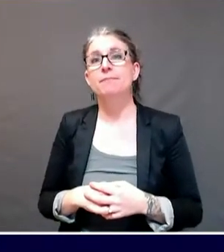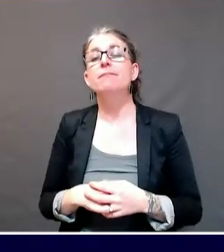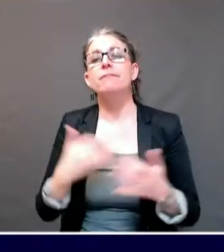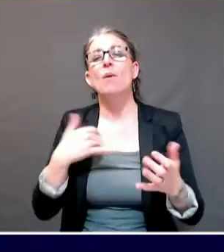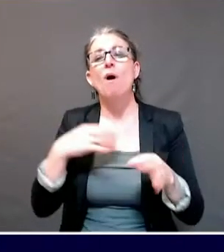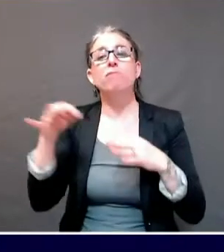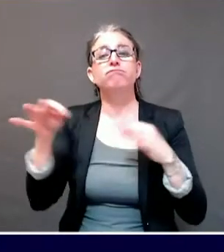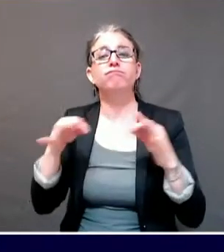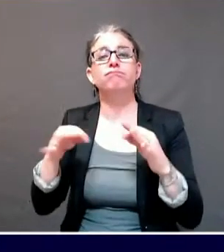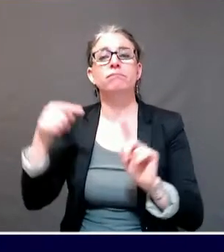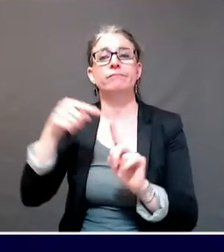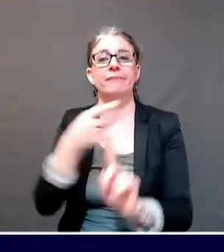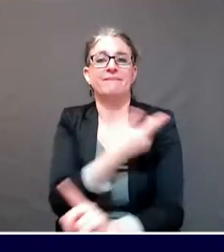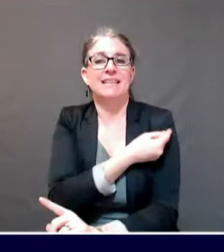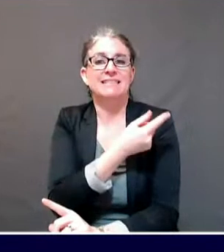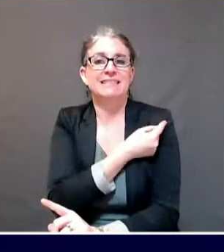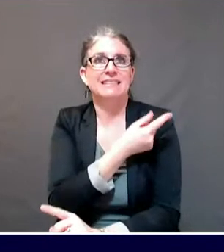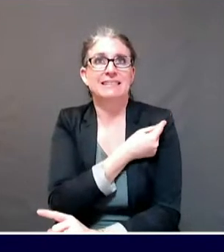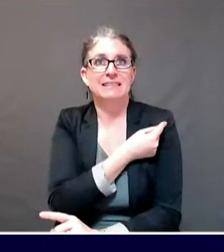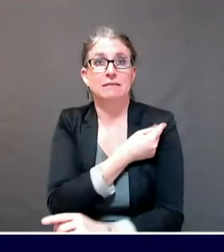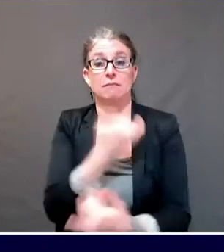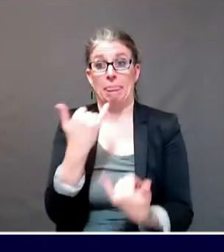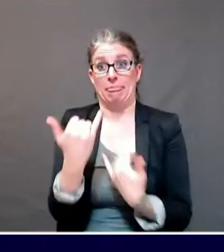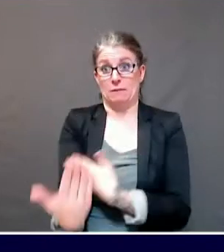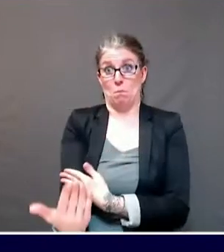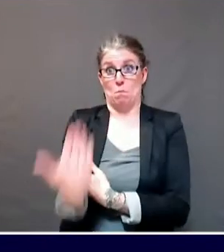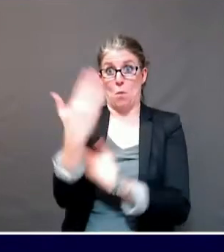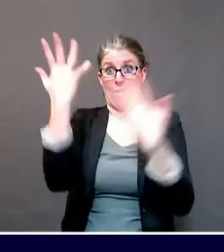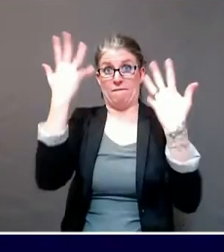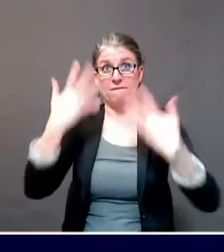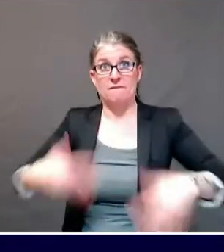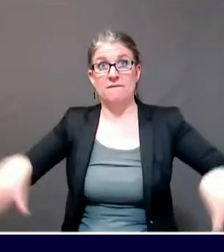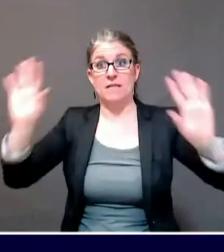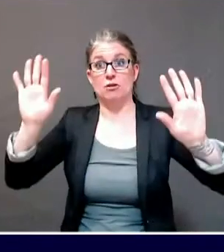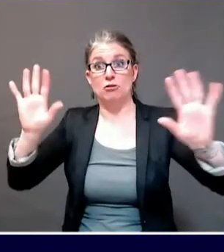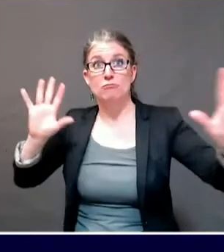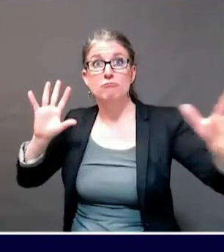As of this morning, a total of